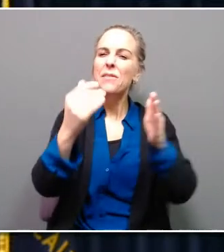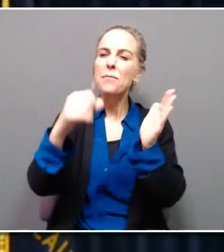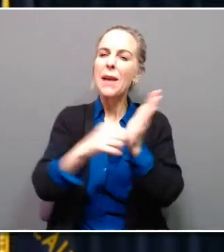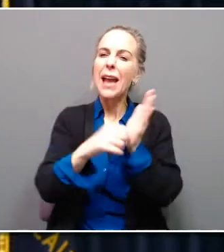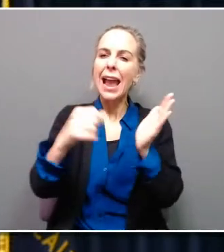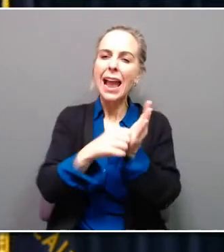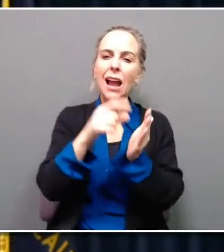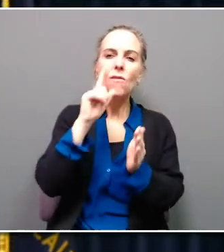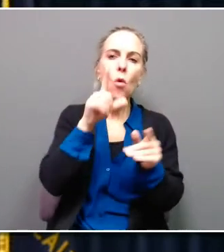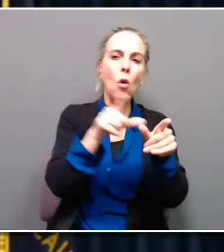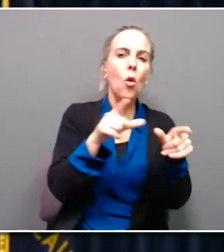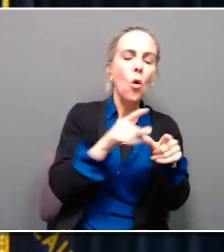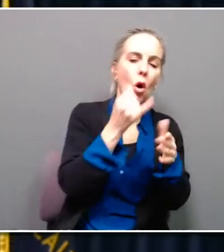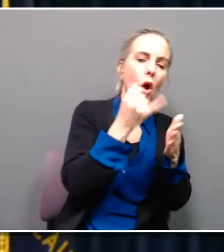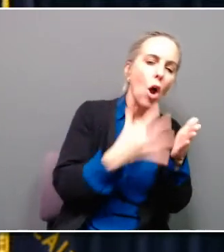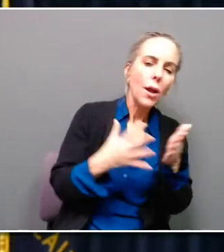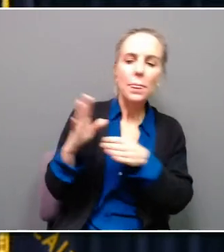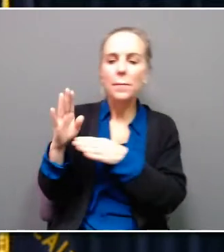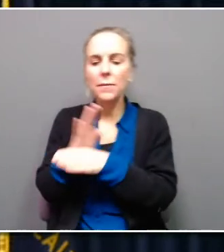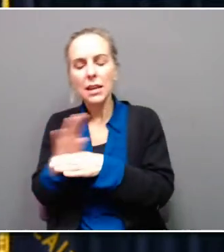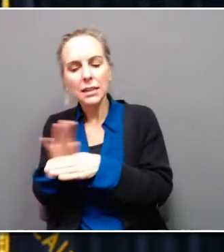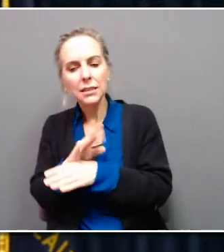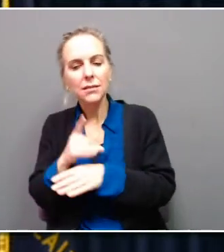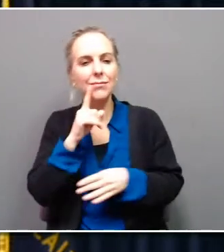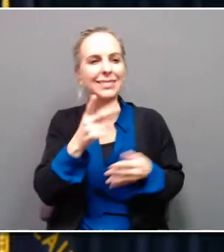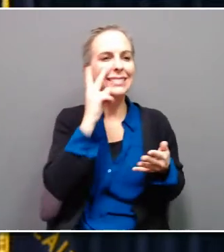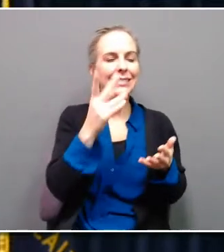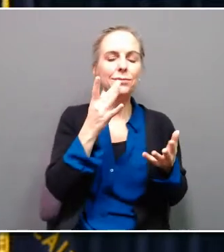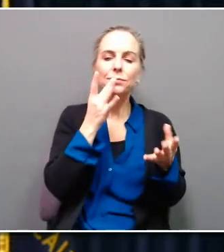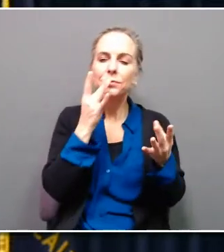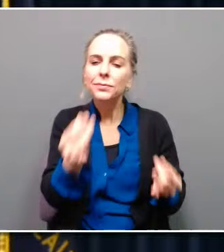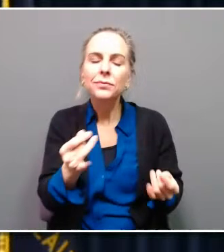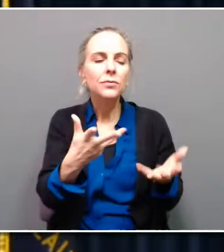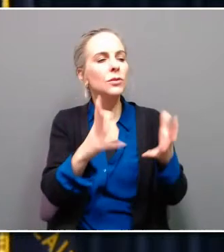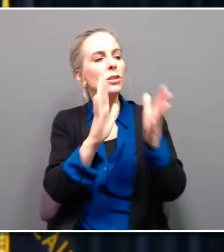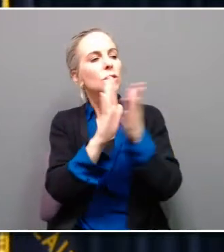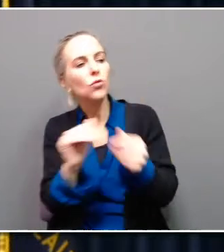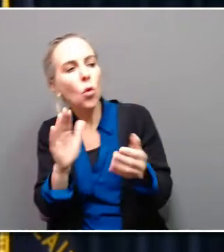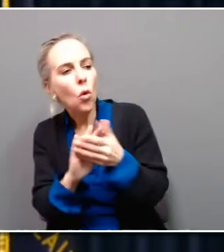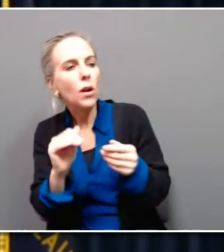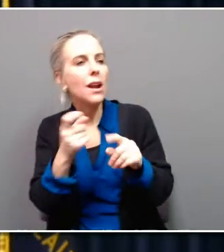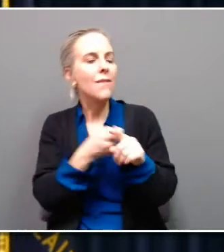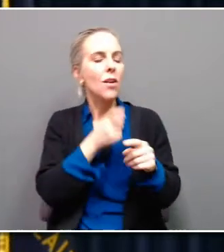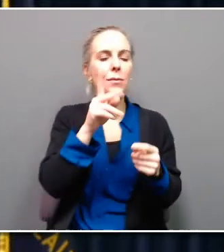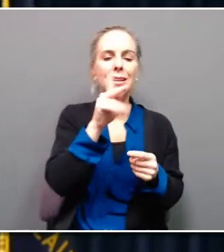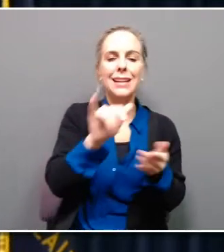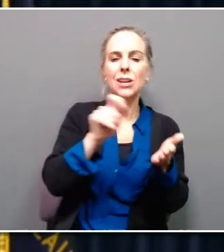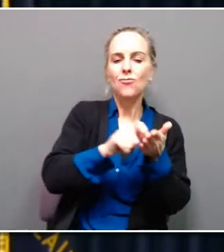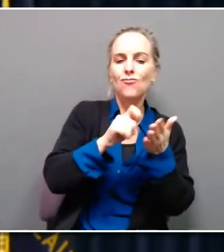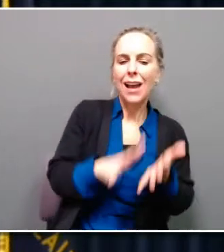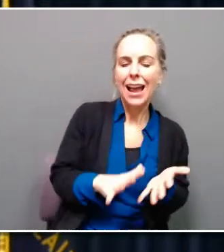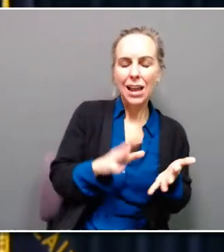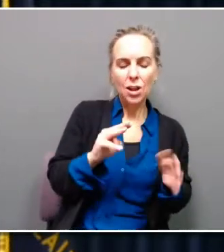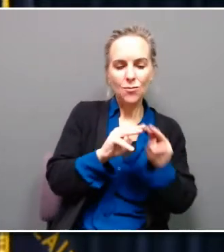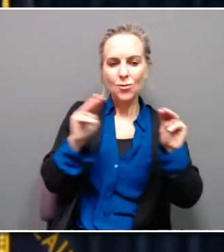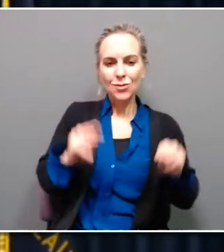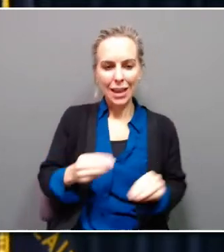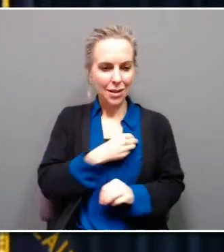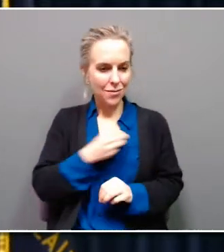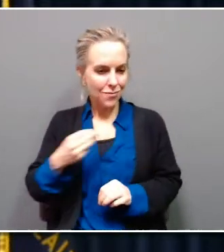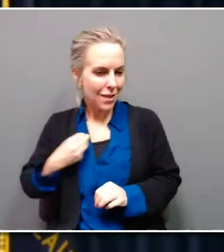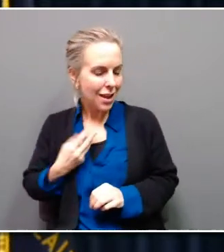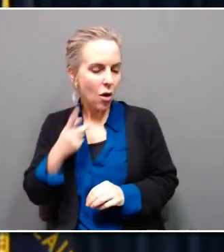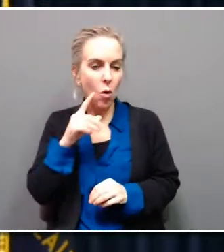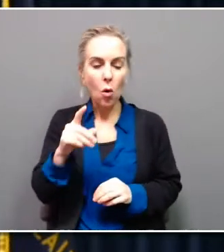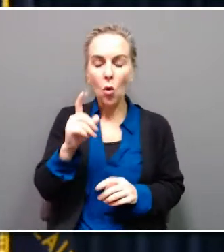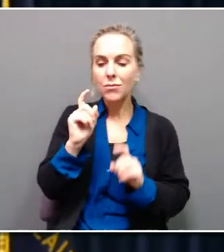businesses. From performing artists and culinary delights to original stories from Kentucky writers, museum memberships, one-of-a-kind crafts from local artisans, and